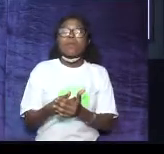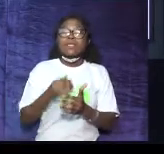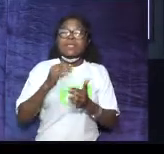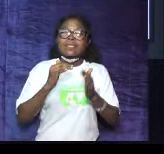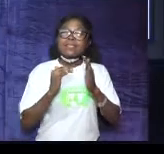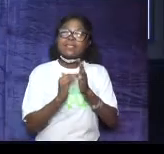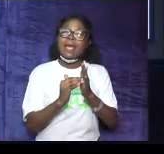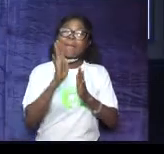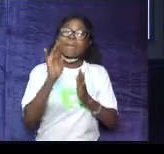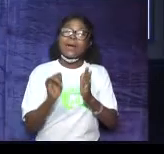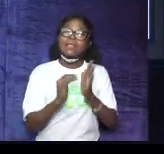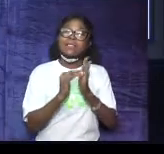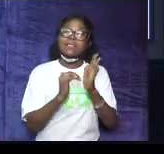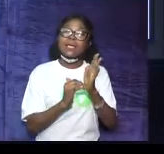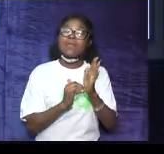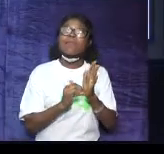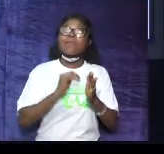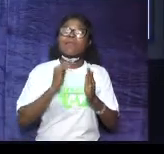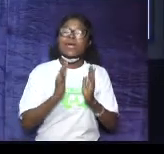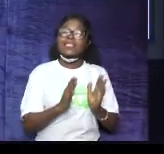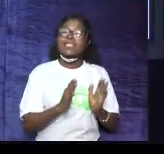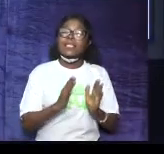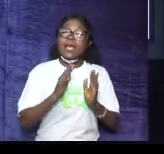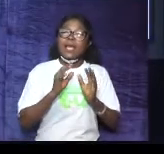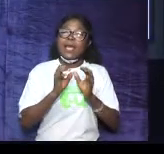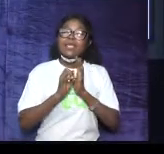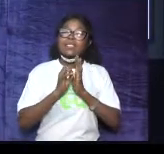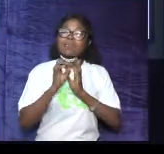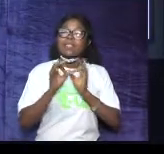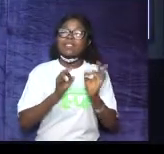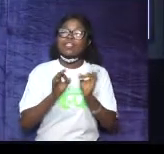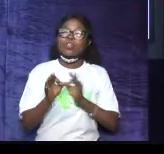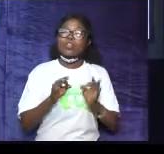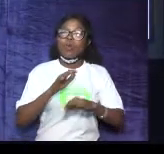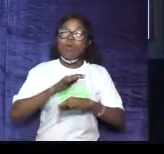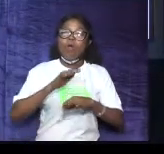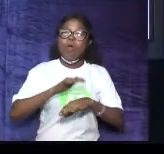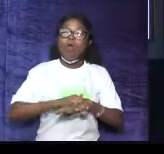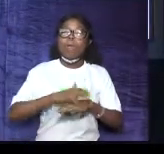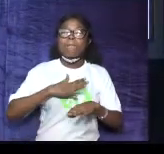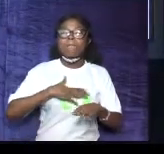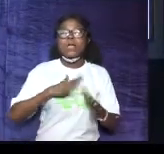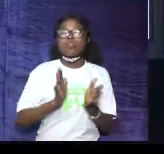write-up, the step-by-step explanation on my school.